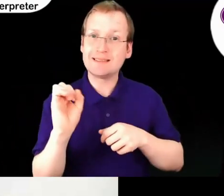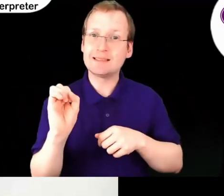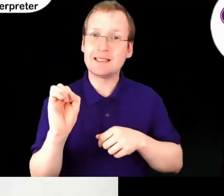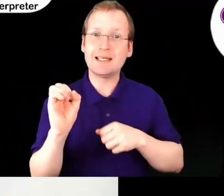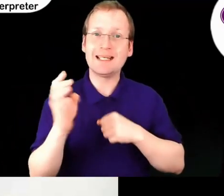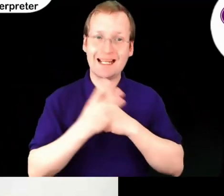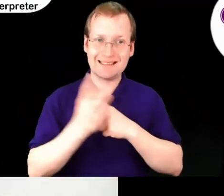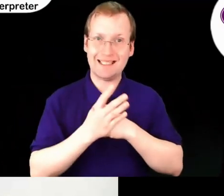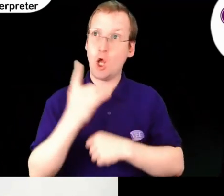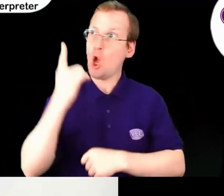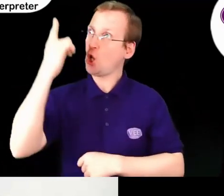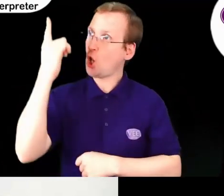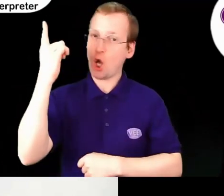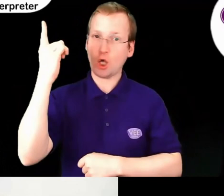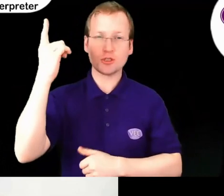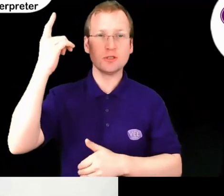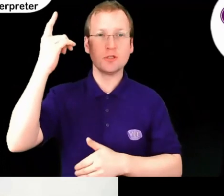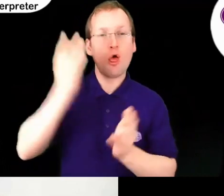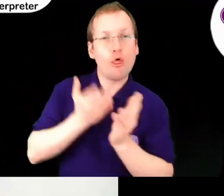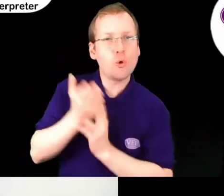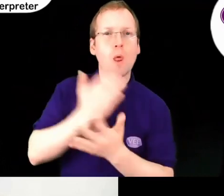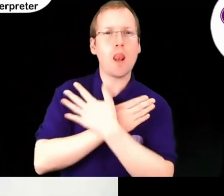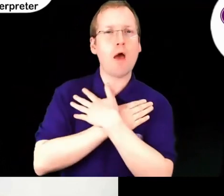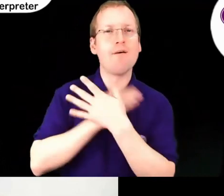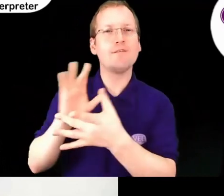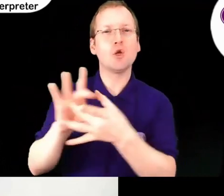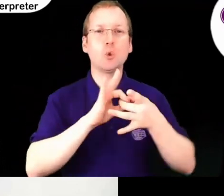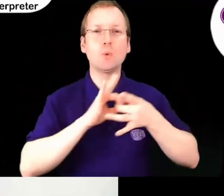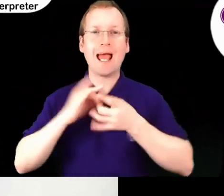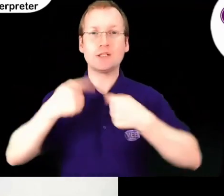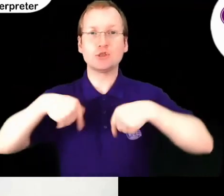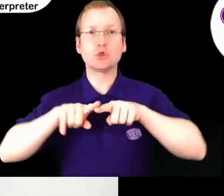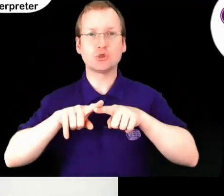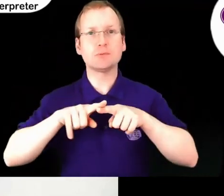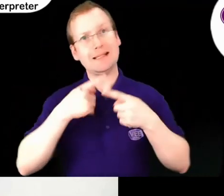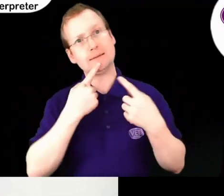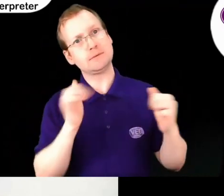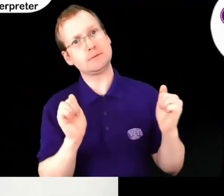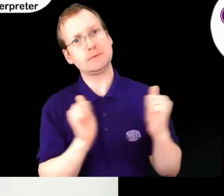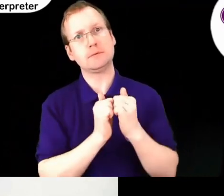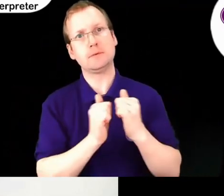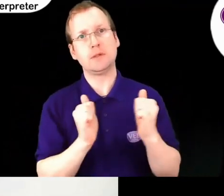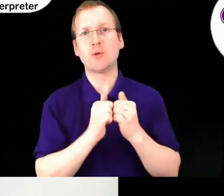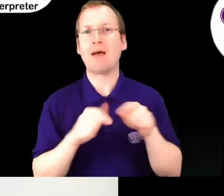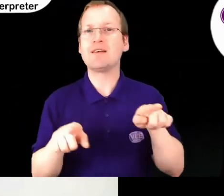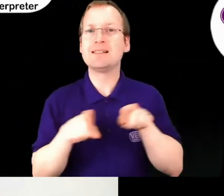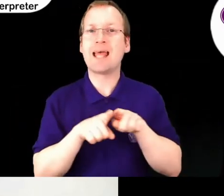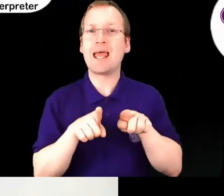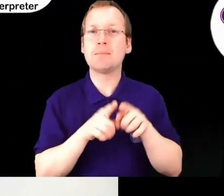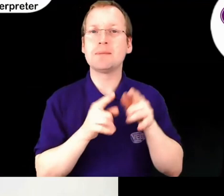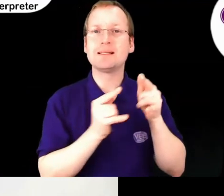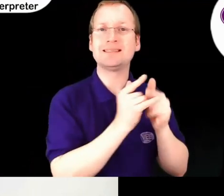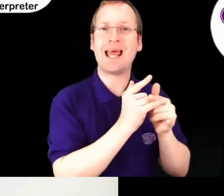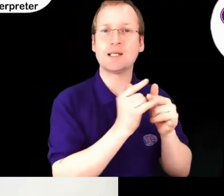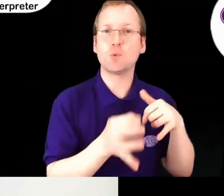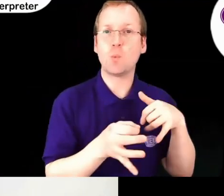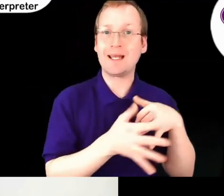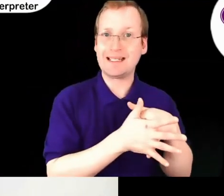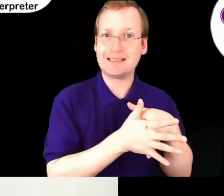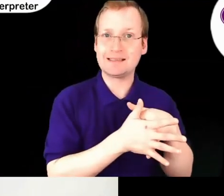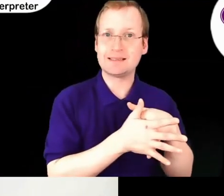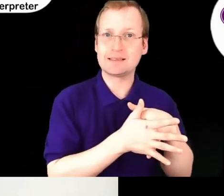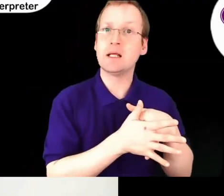called God in Love Unites Us, which proposed to churches to be allowed to hold same-sex weddings. And that report